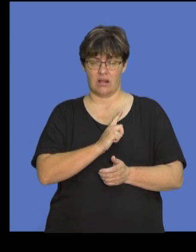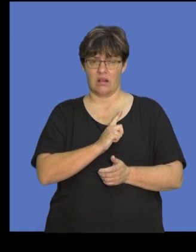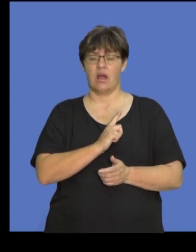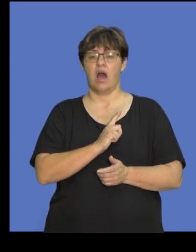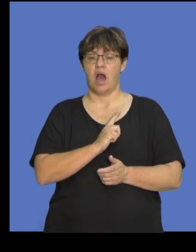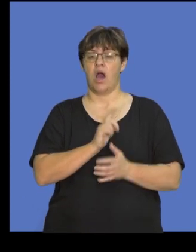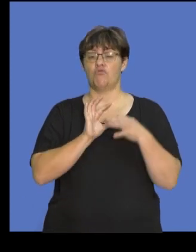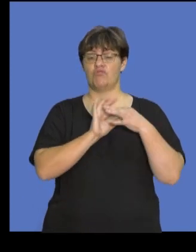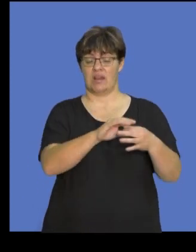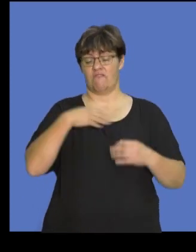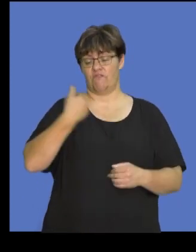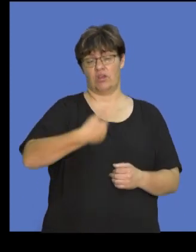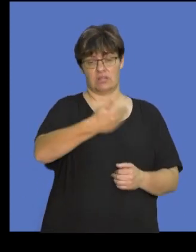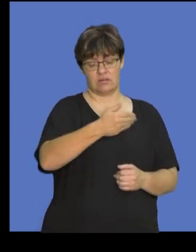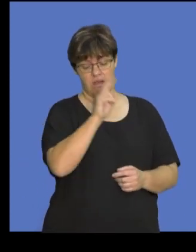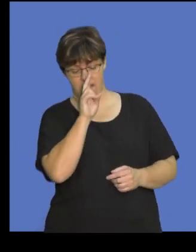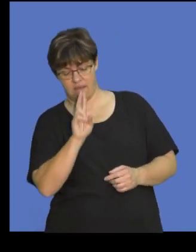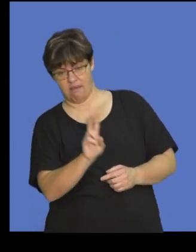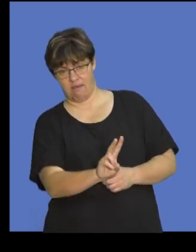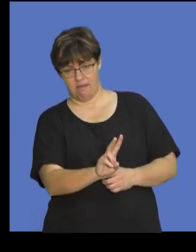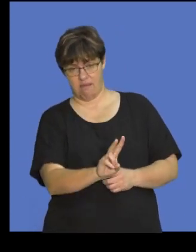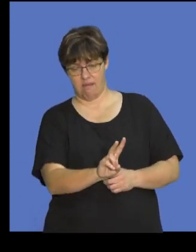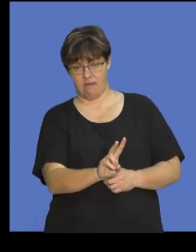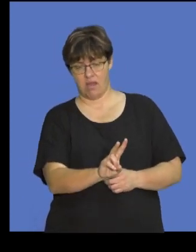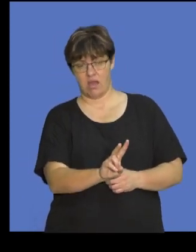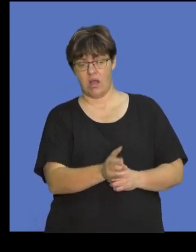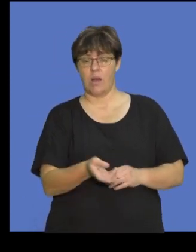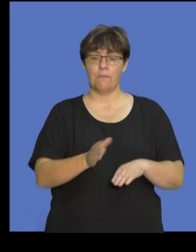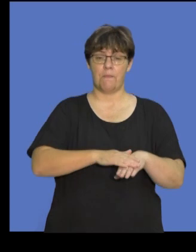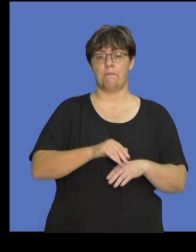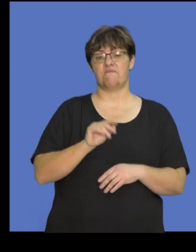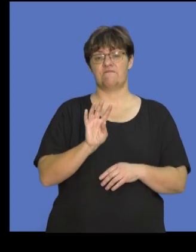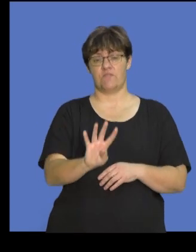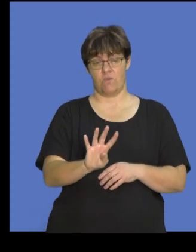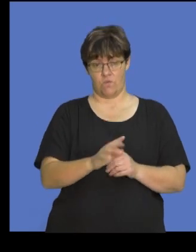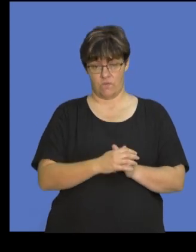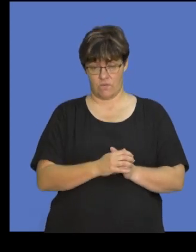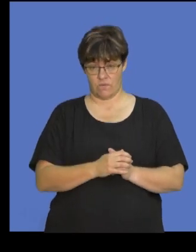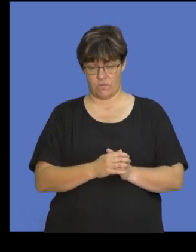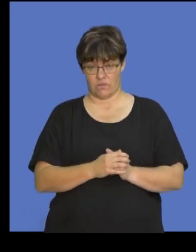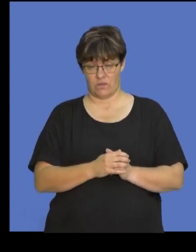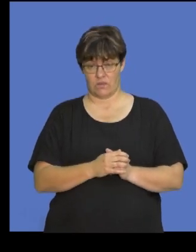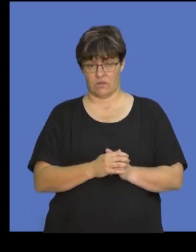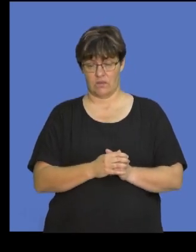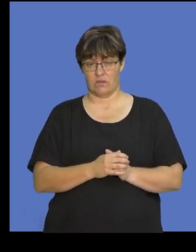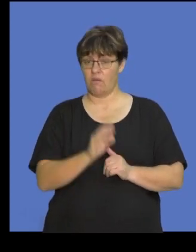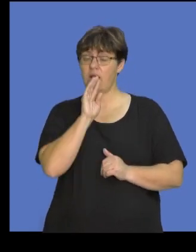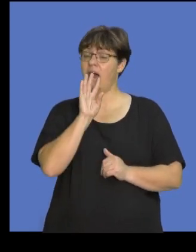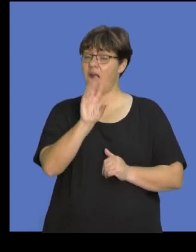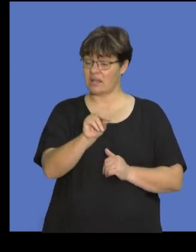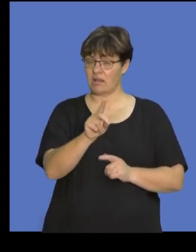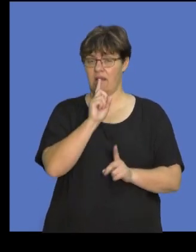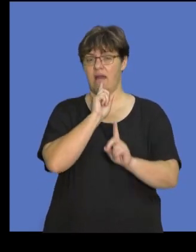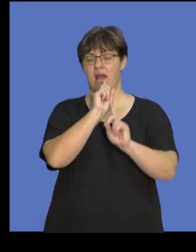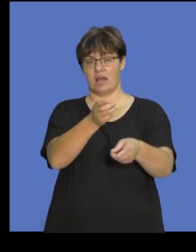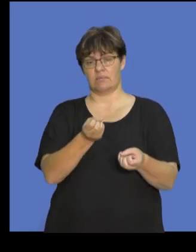what is the relative frequency of observing the die land on the number of 4? And you're